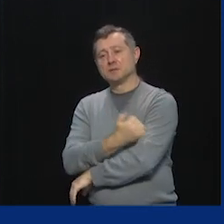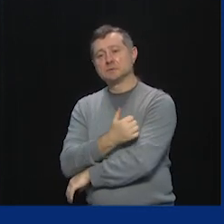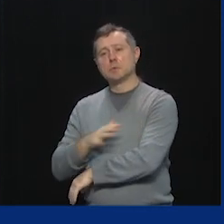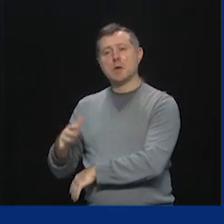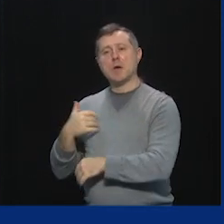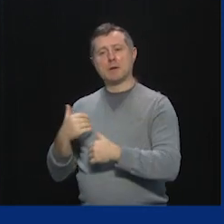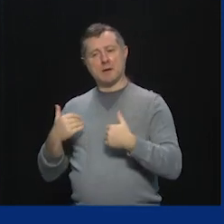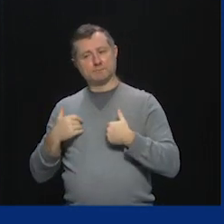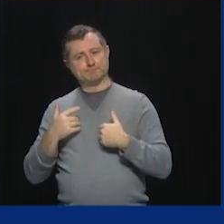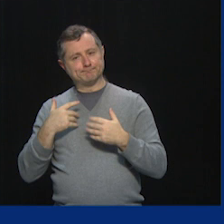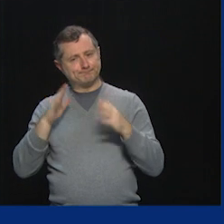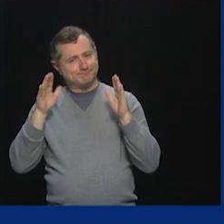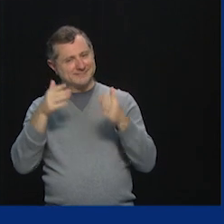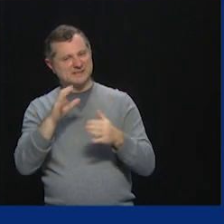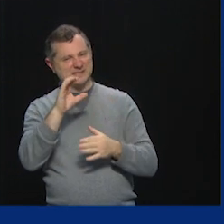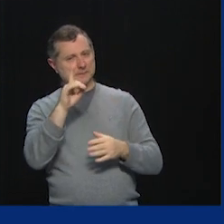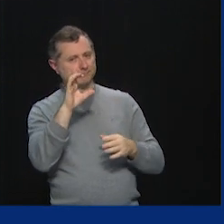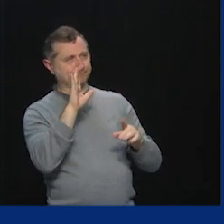and show that